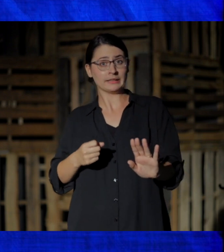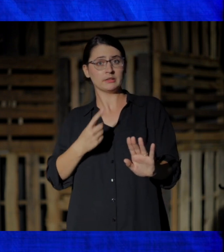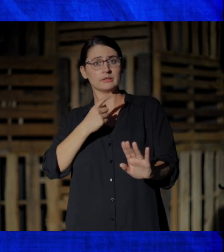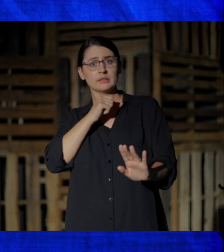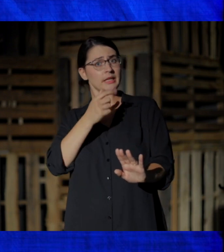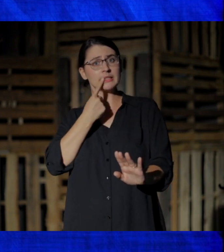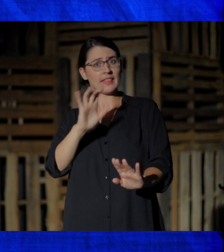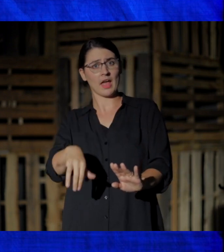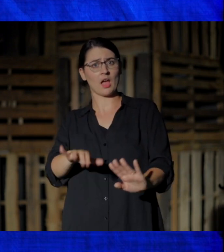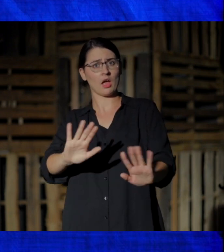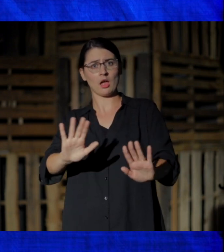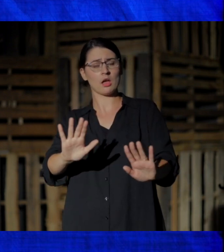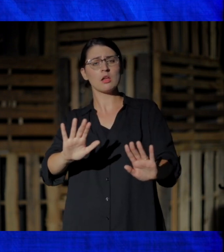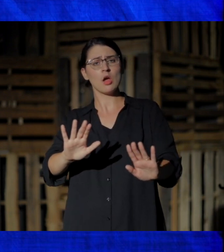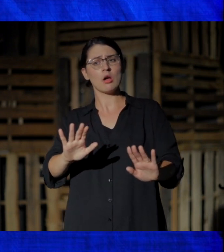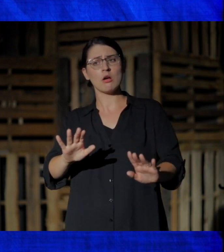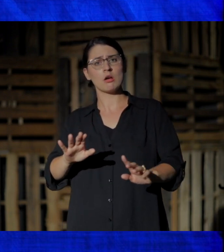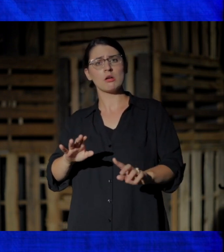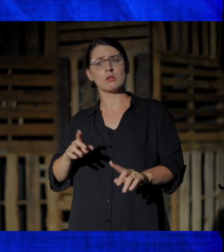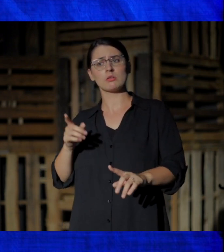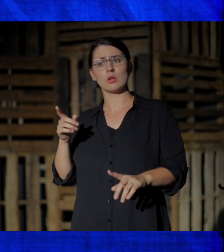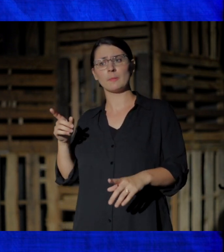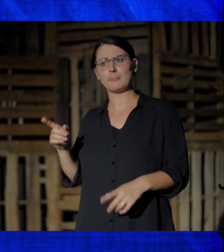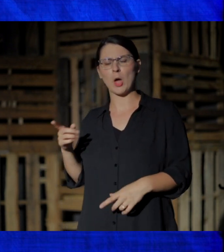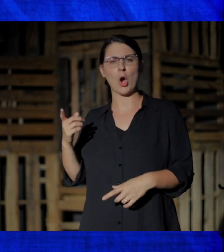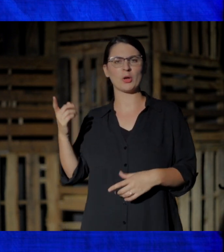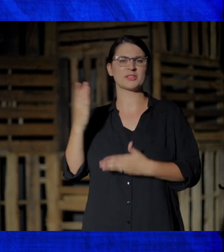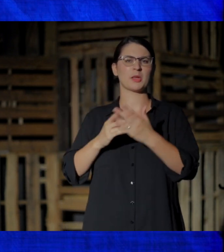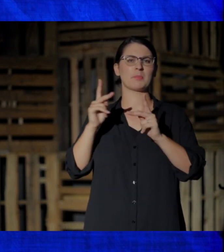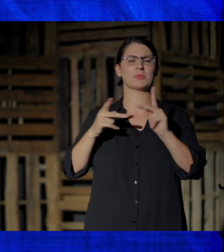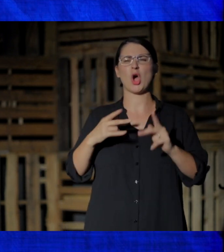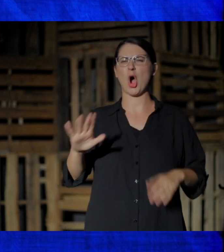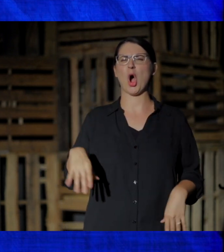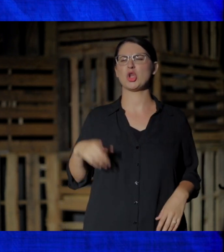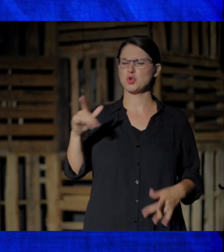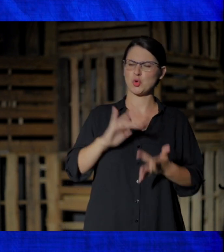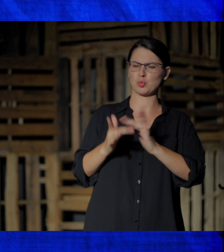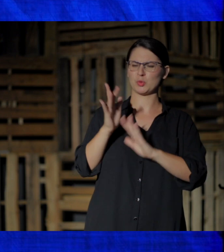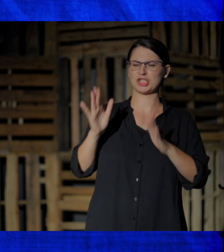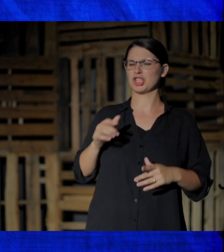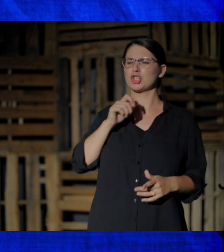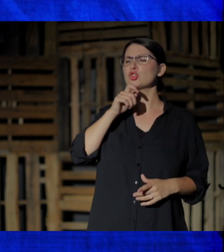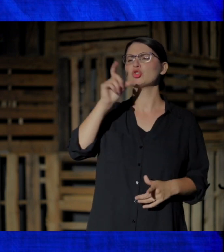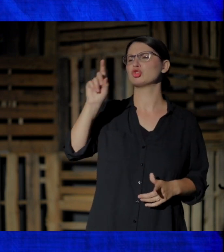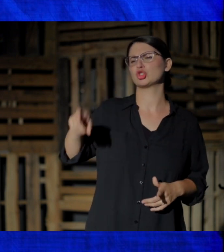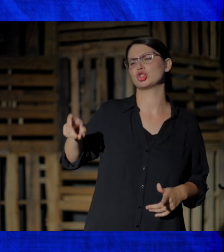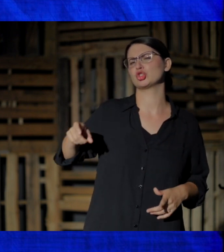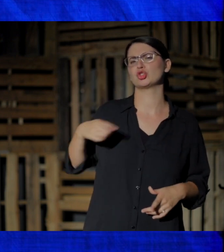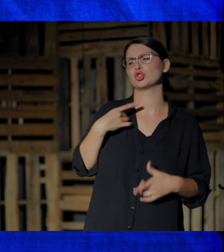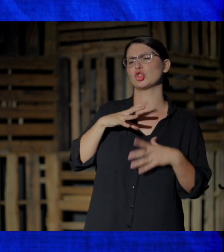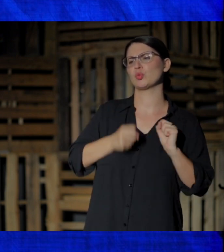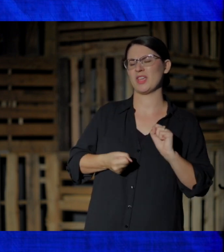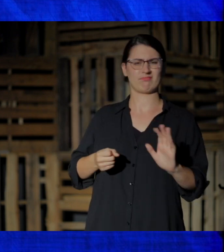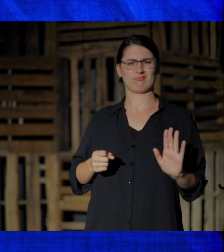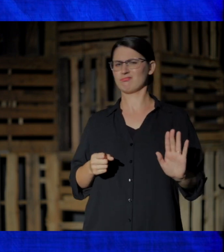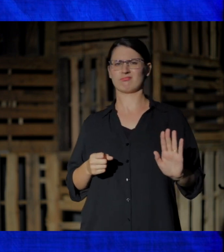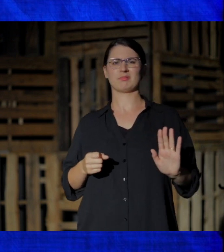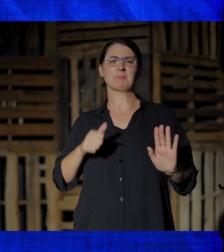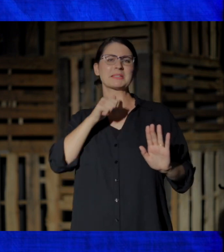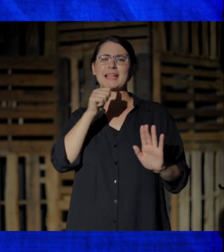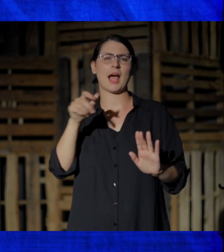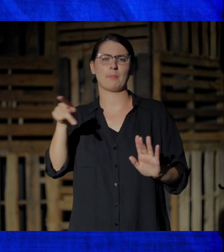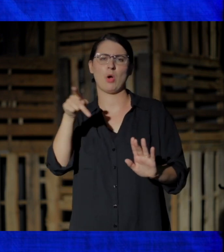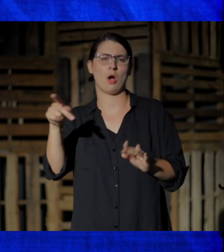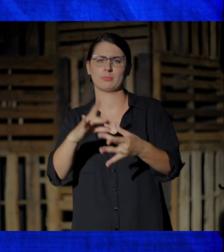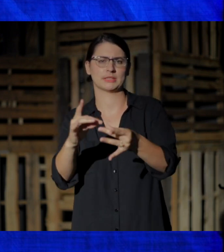what's communicated. If you're a Christian, bless God, you ought not even be grieving. That's nowhere in the New Testament. That's not even old. That's nowhere. He says that you may not